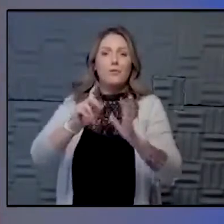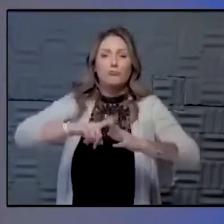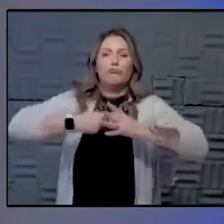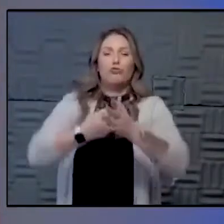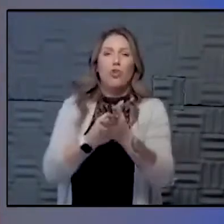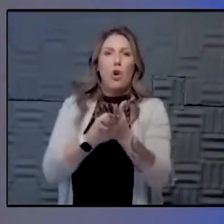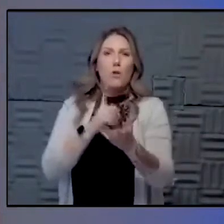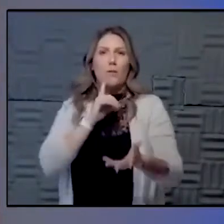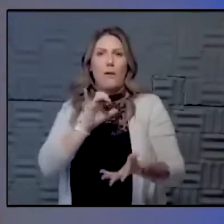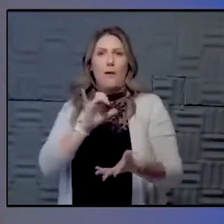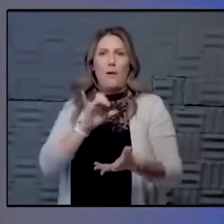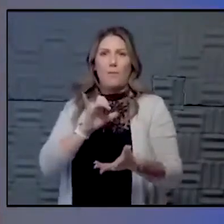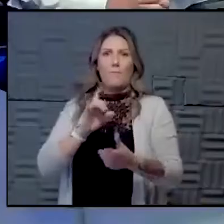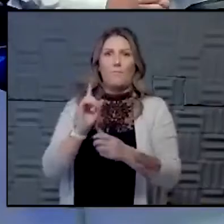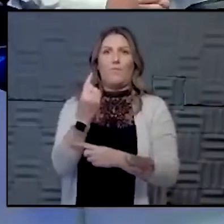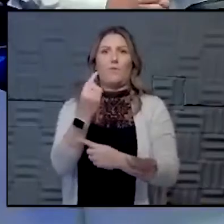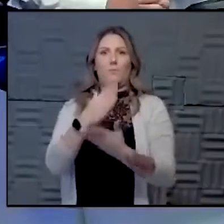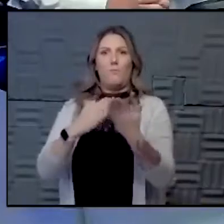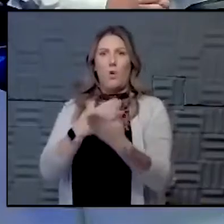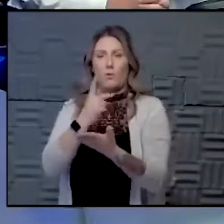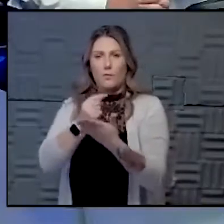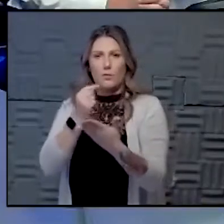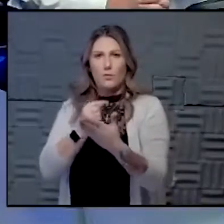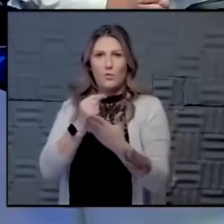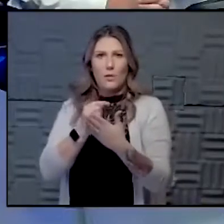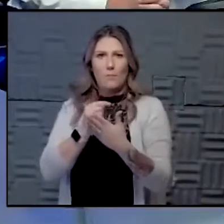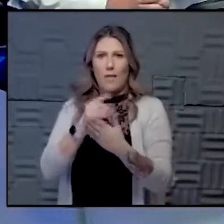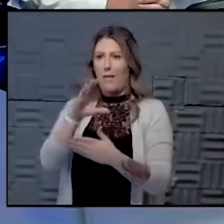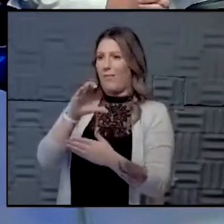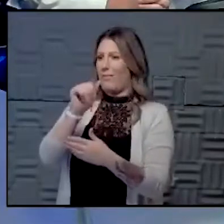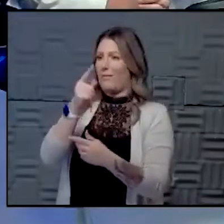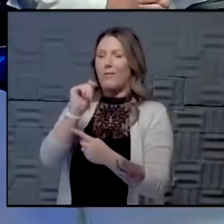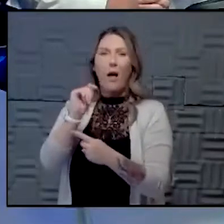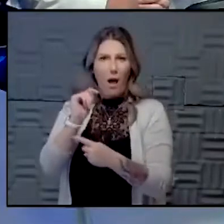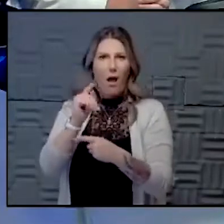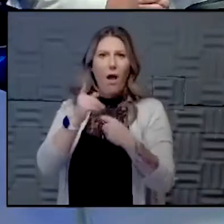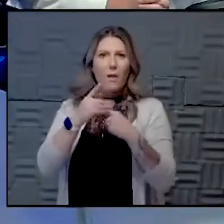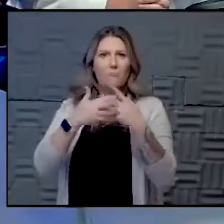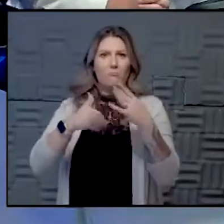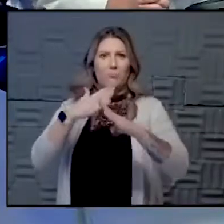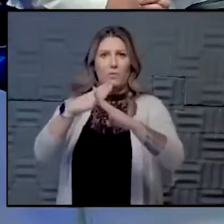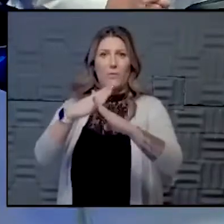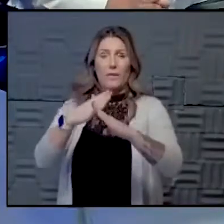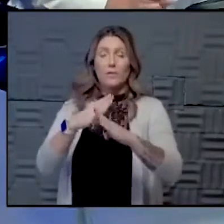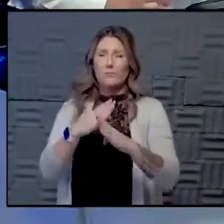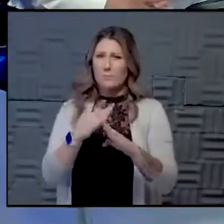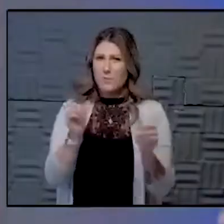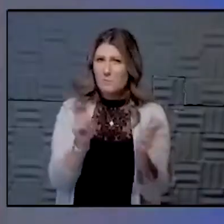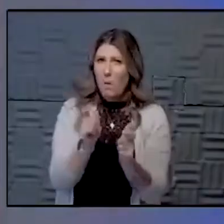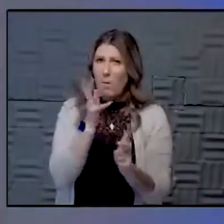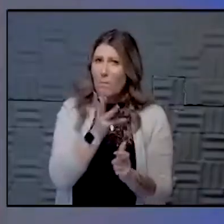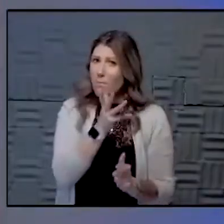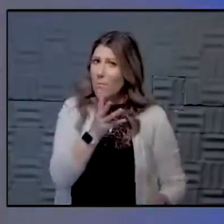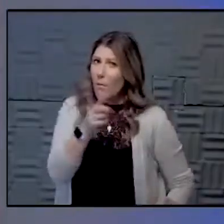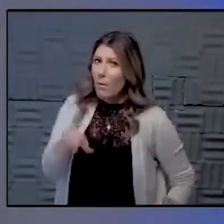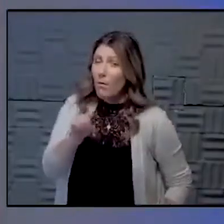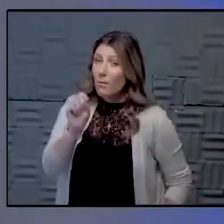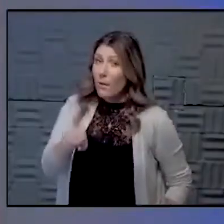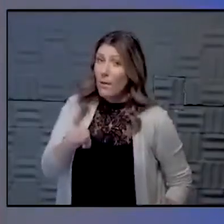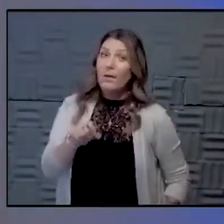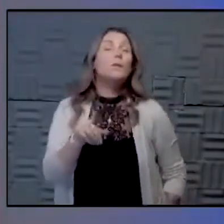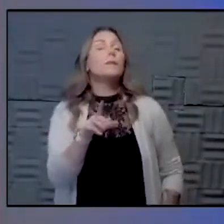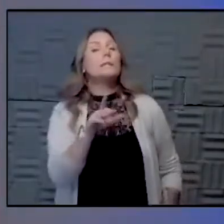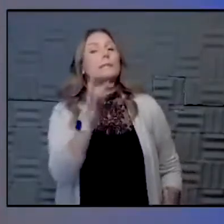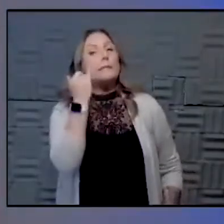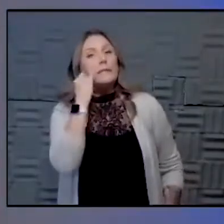treatment, the clot buster medication. But to be fair, not every hospital can do that. Because some small rural hospitals may struggle to do some If of they that. cannot do it, then we usually will